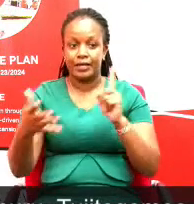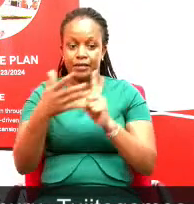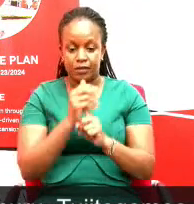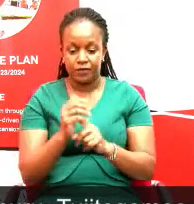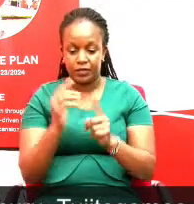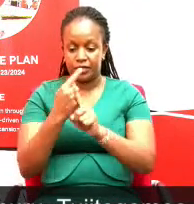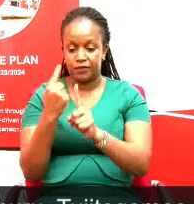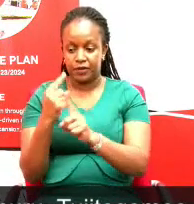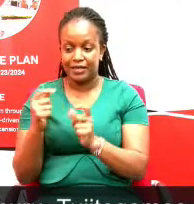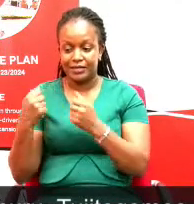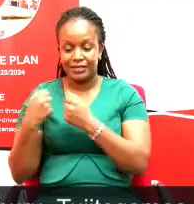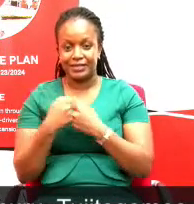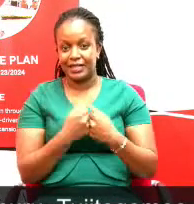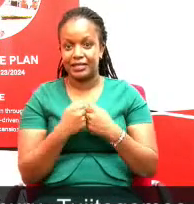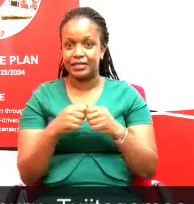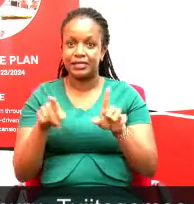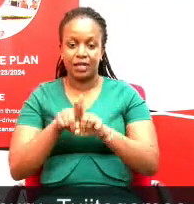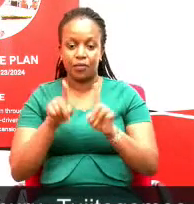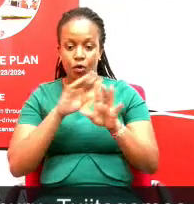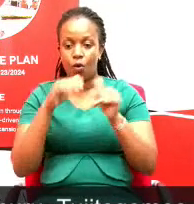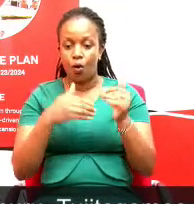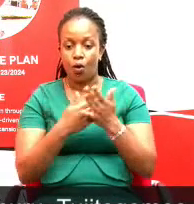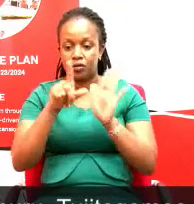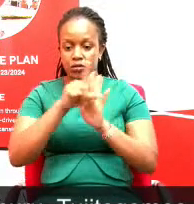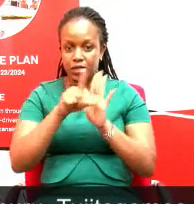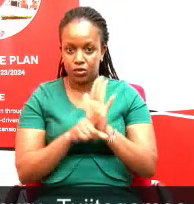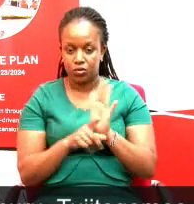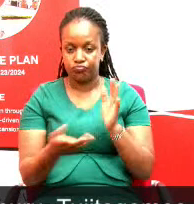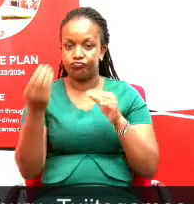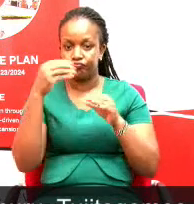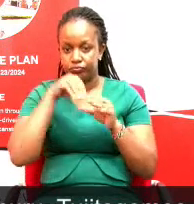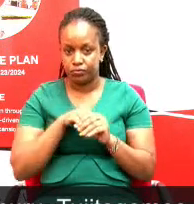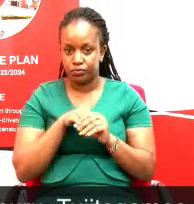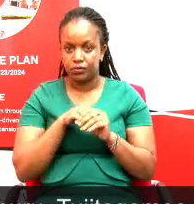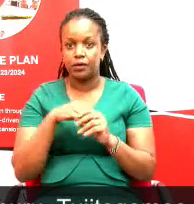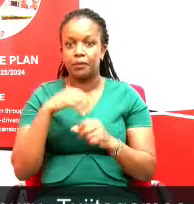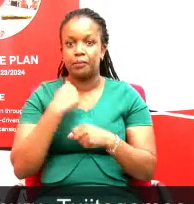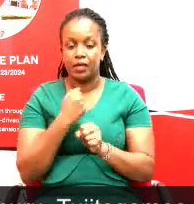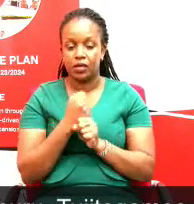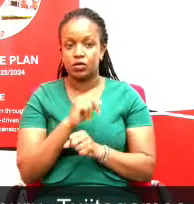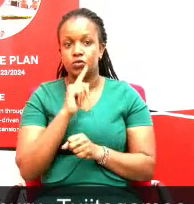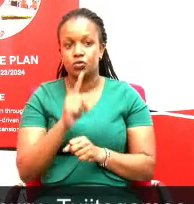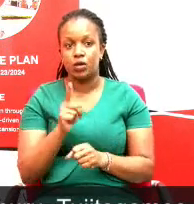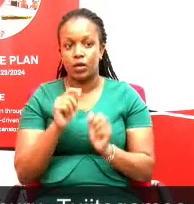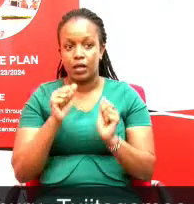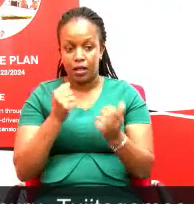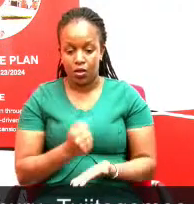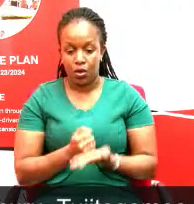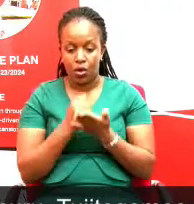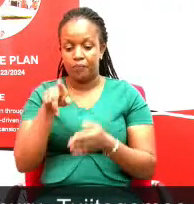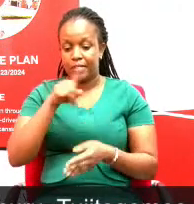challenges, and putting all those lessons in place, I'm sure will enable us achieve,